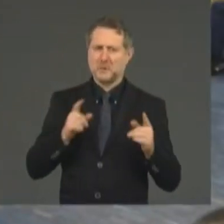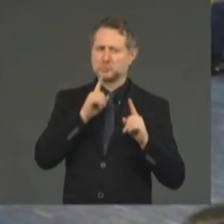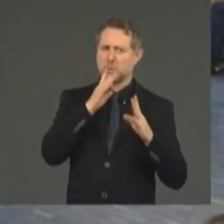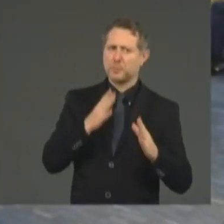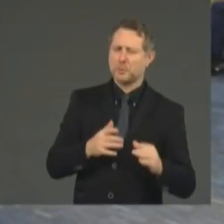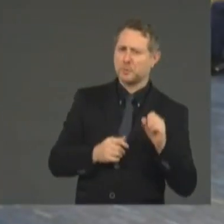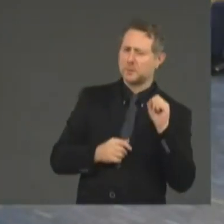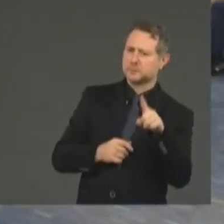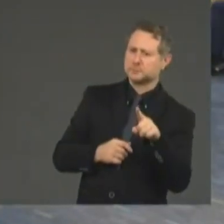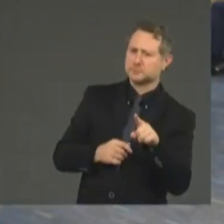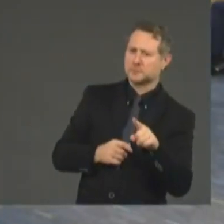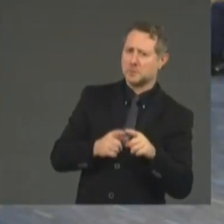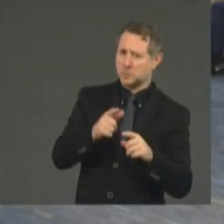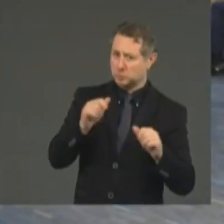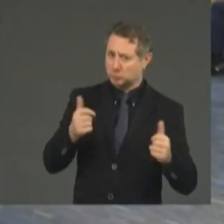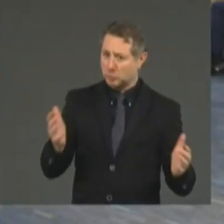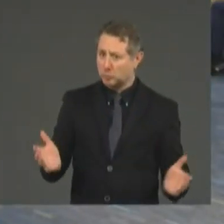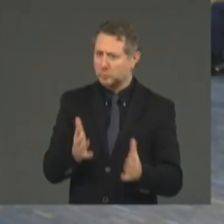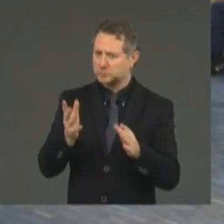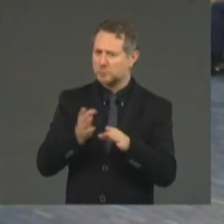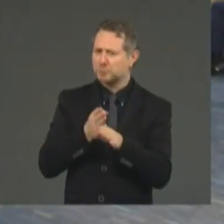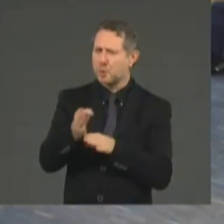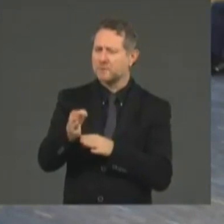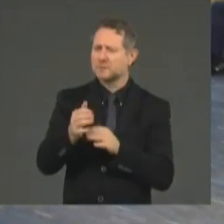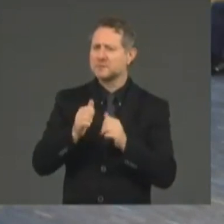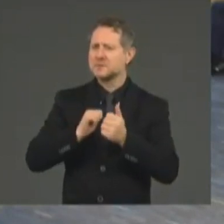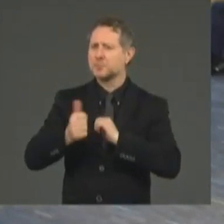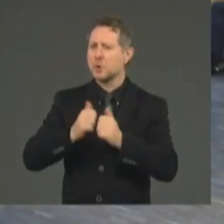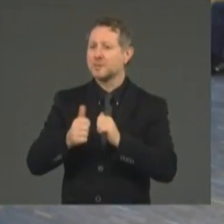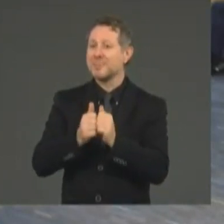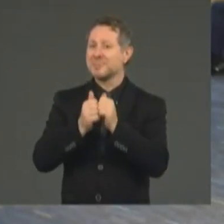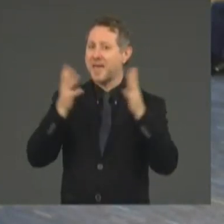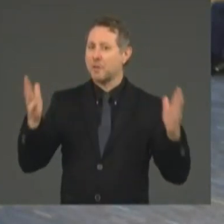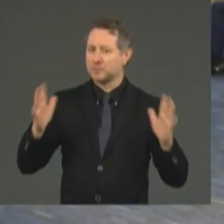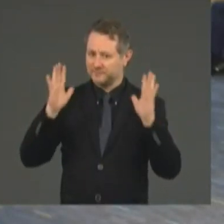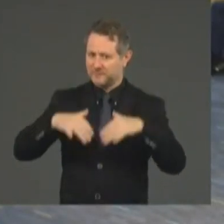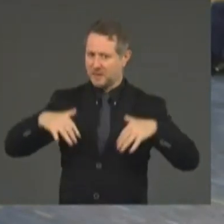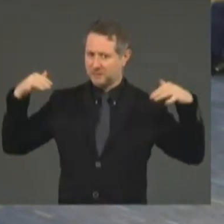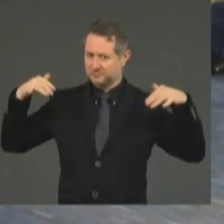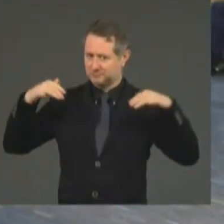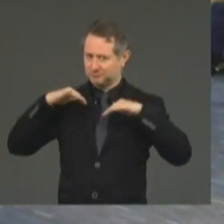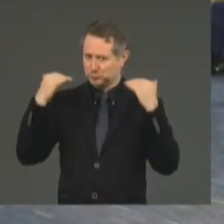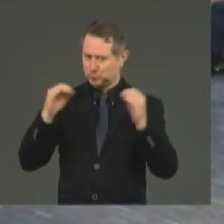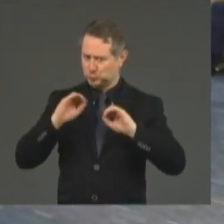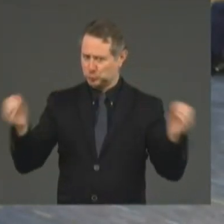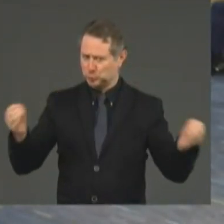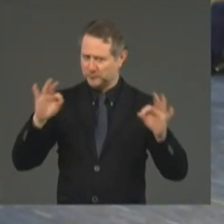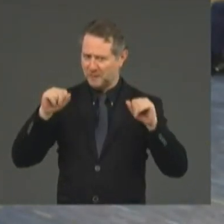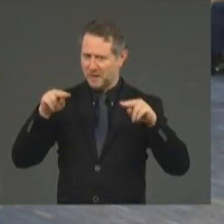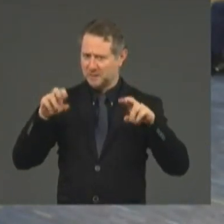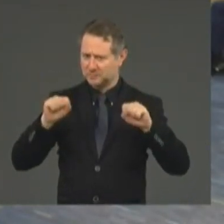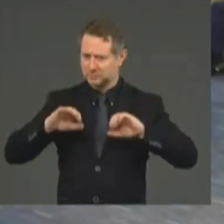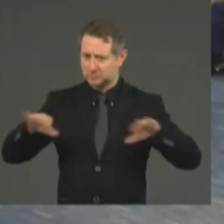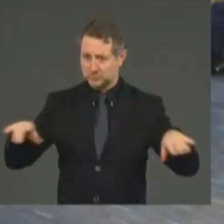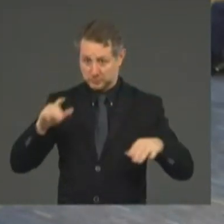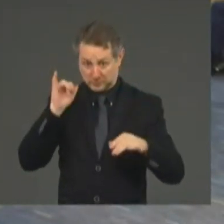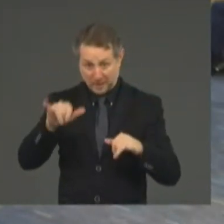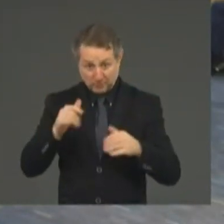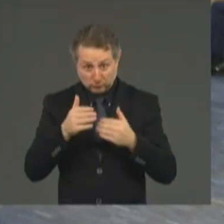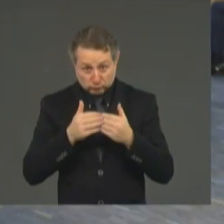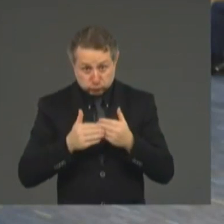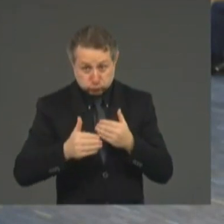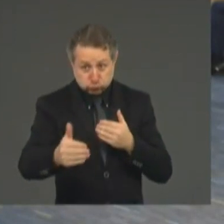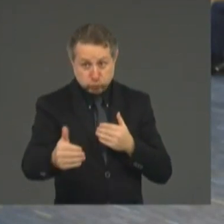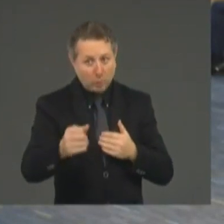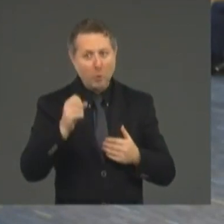you're encouraging professional sports teams to reopen without fans, is that just for the foreseeable future? Do you foresee that for